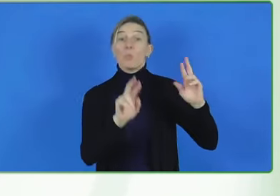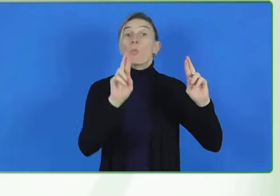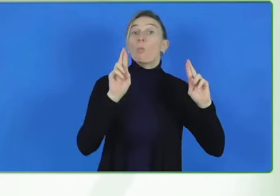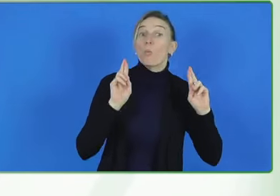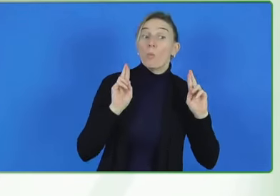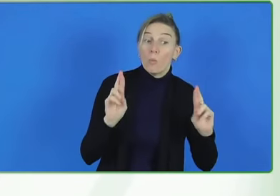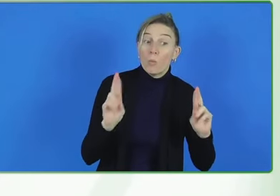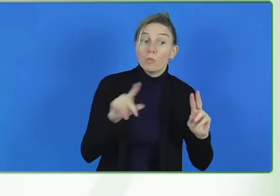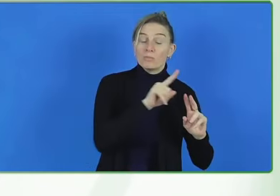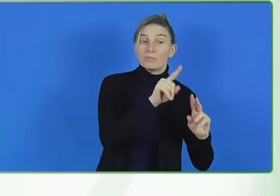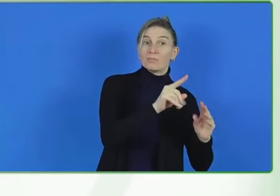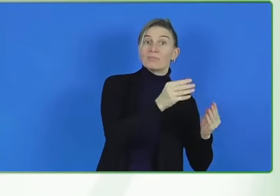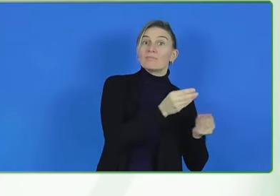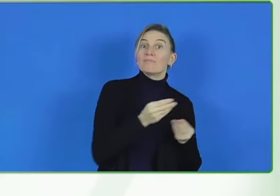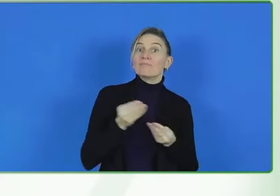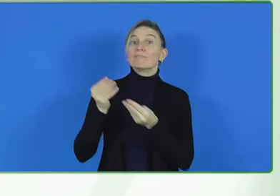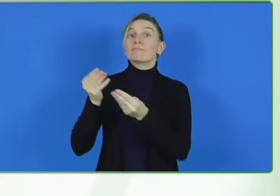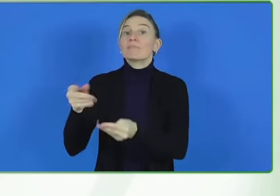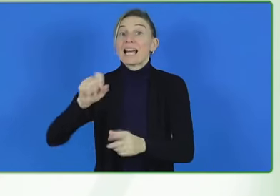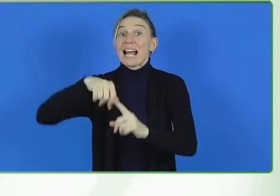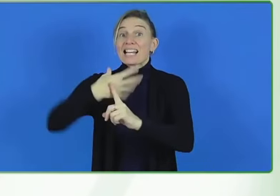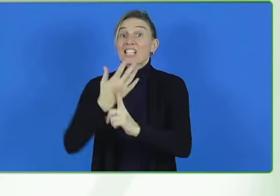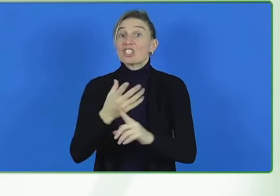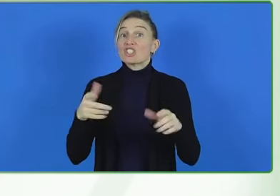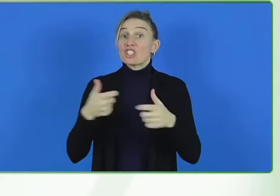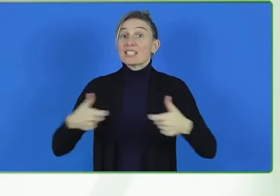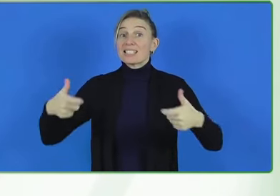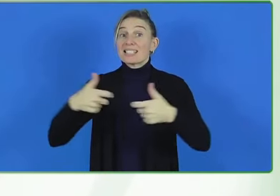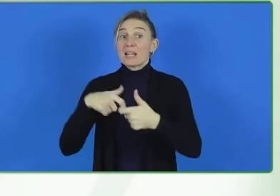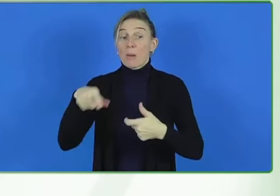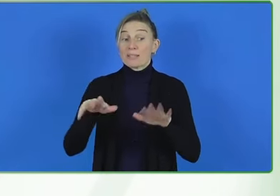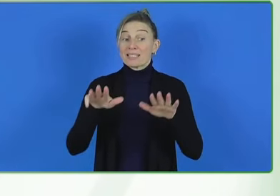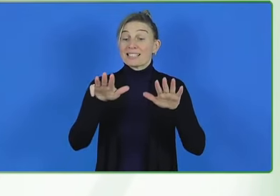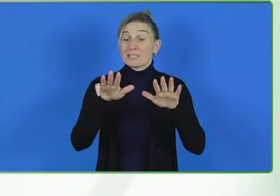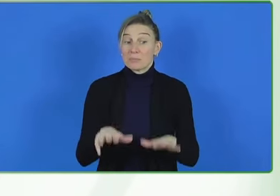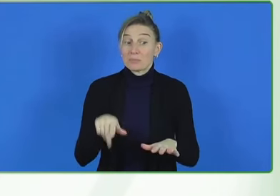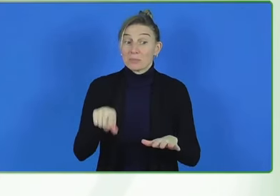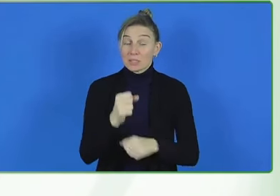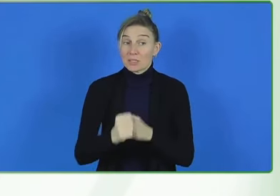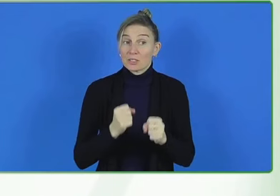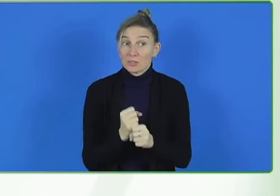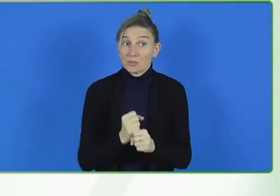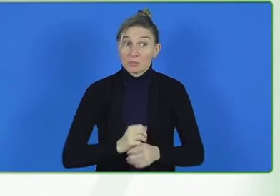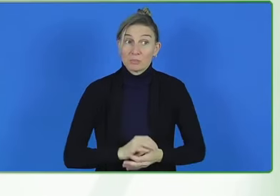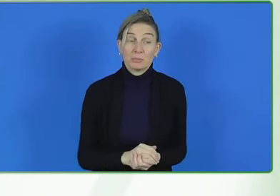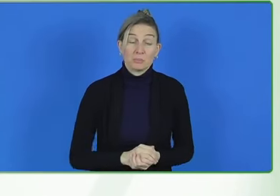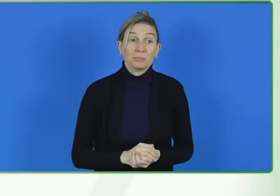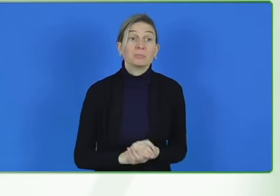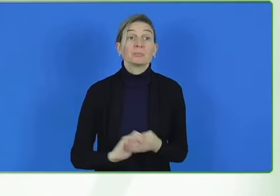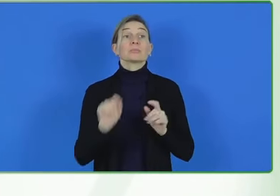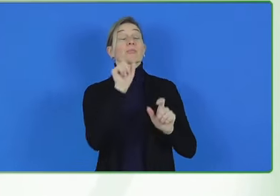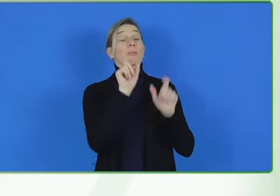SDGs summit in September this year. To promote the inclusion of persons with disabilities